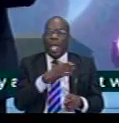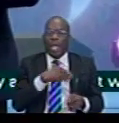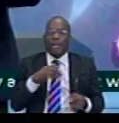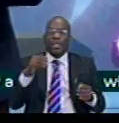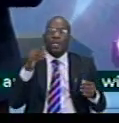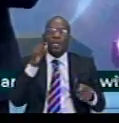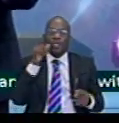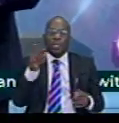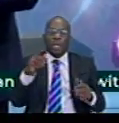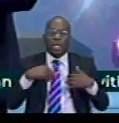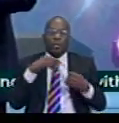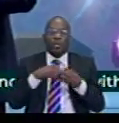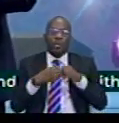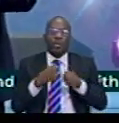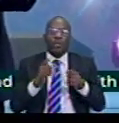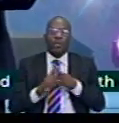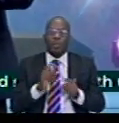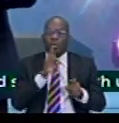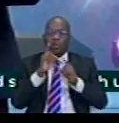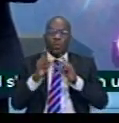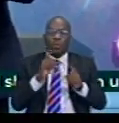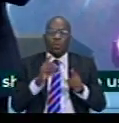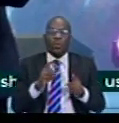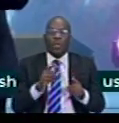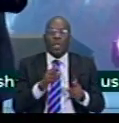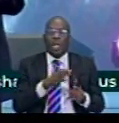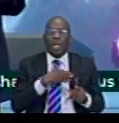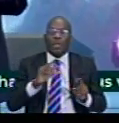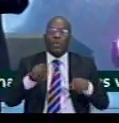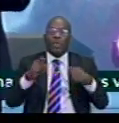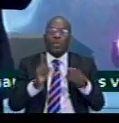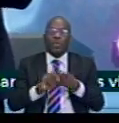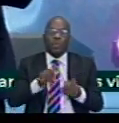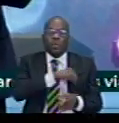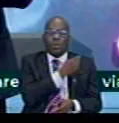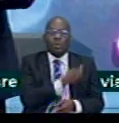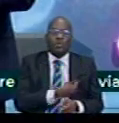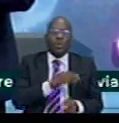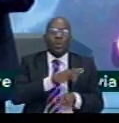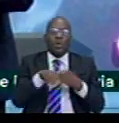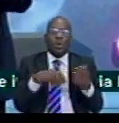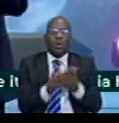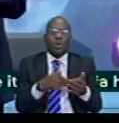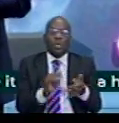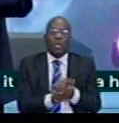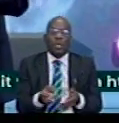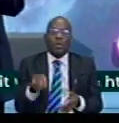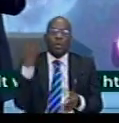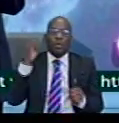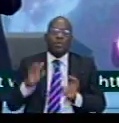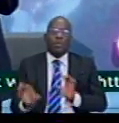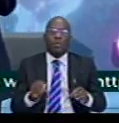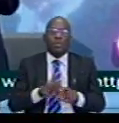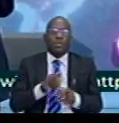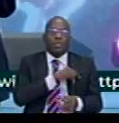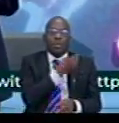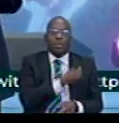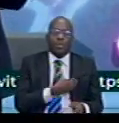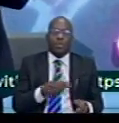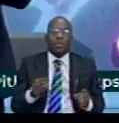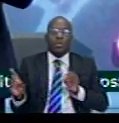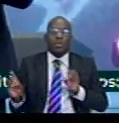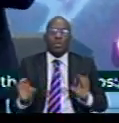feeling pain. They went to hospital, but all that was done in the hospital did not solve the issue, but rather it was getting worse and